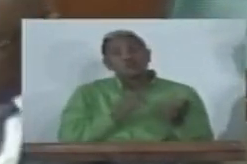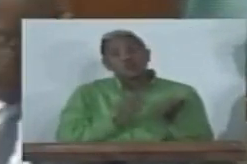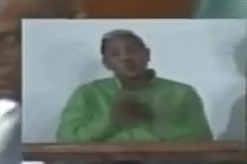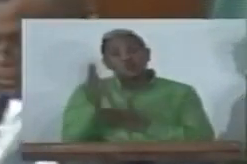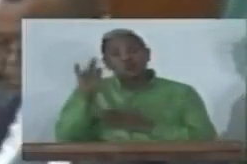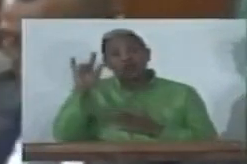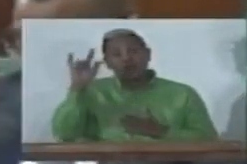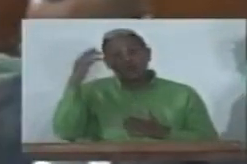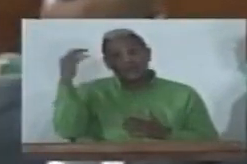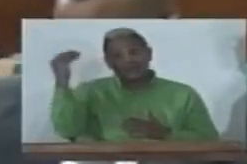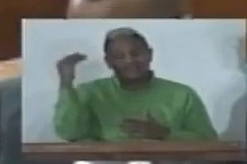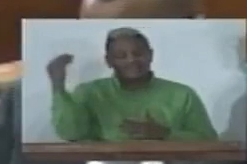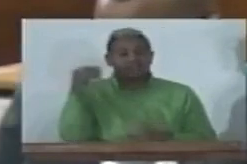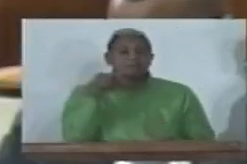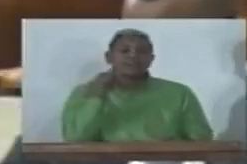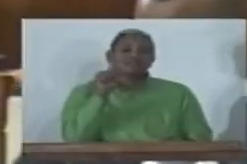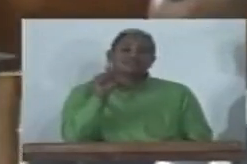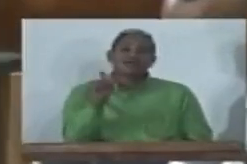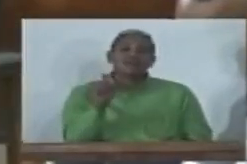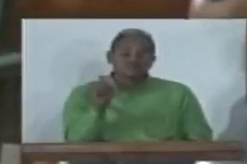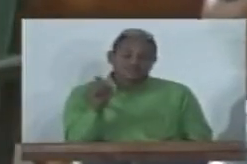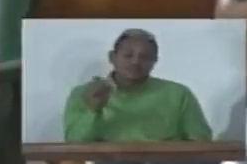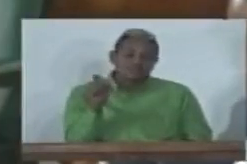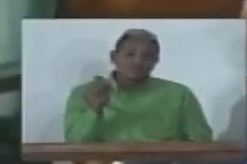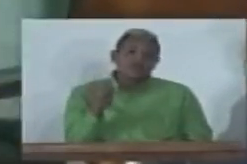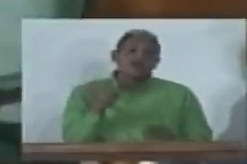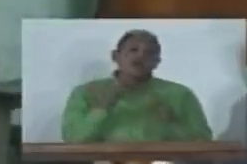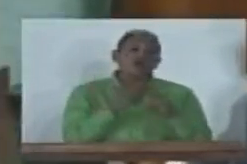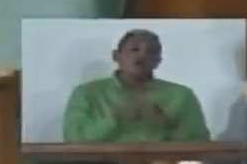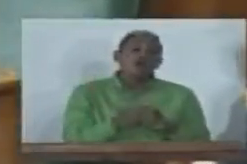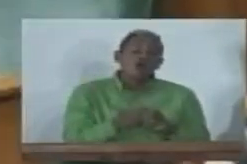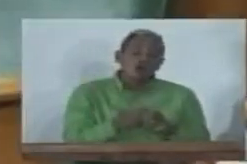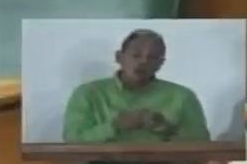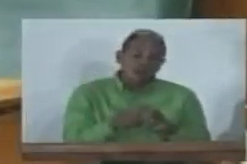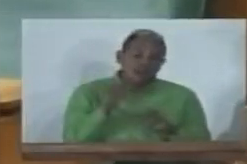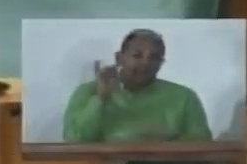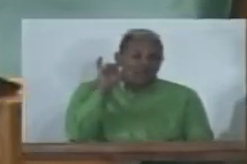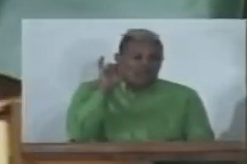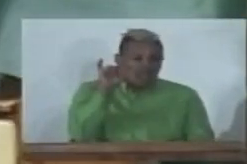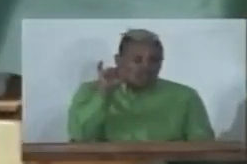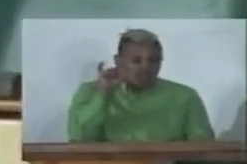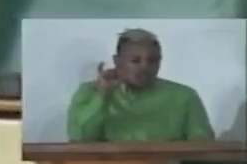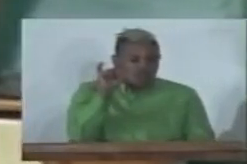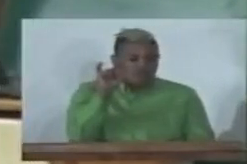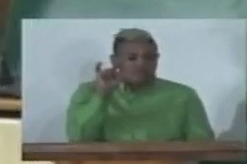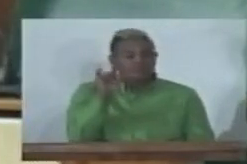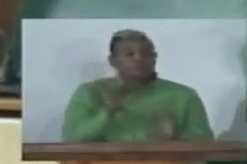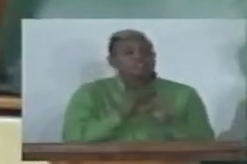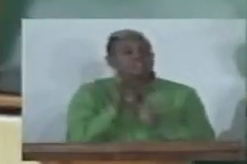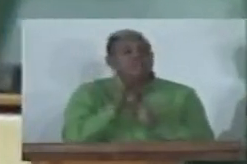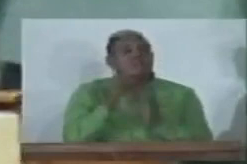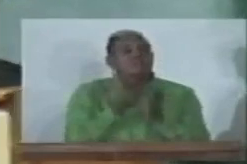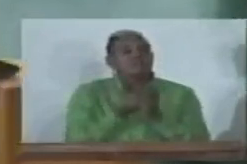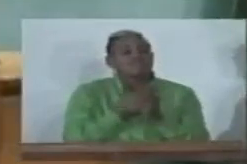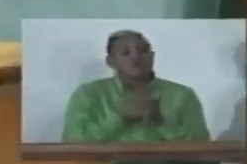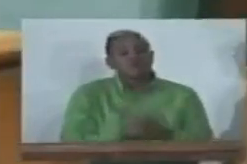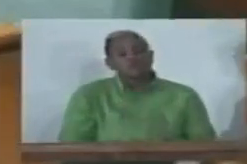going away, they contribute to what is called the Airport Development